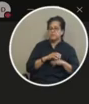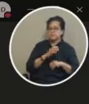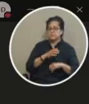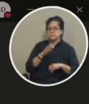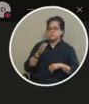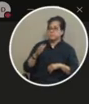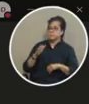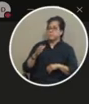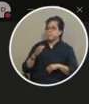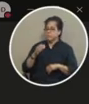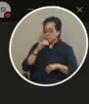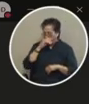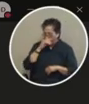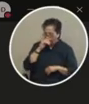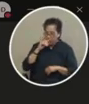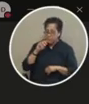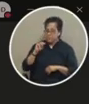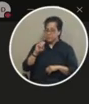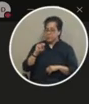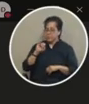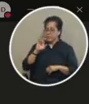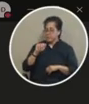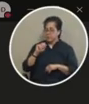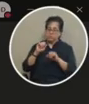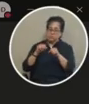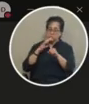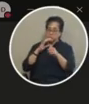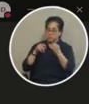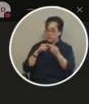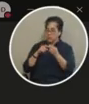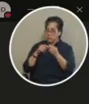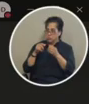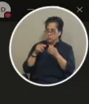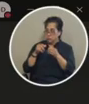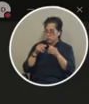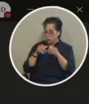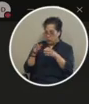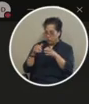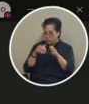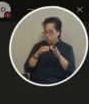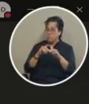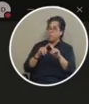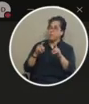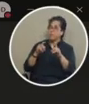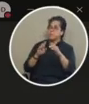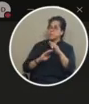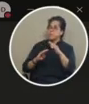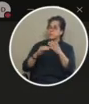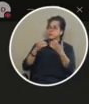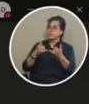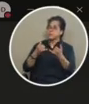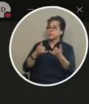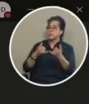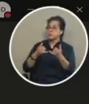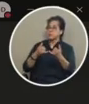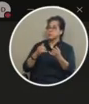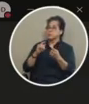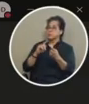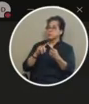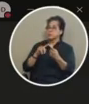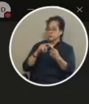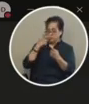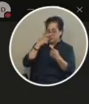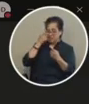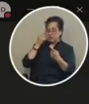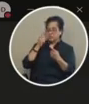So Monica Lombardi is on the line as well, and so she can speak to the routes in particular. And so basically what they're doing right now is, one, because of